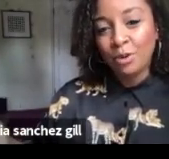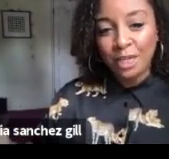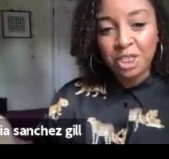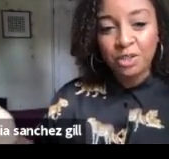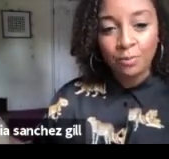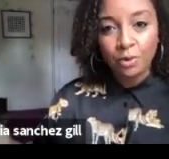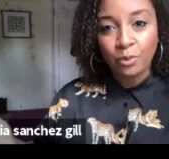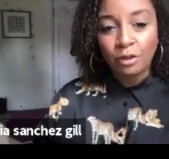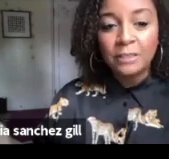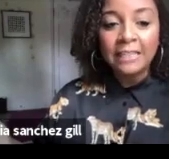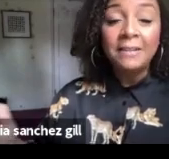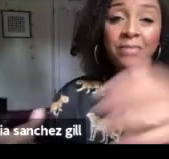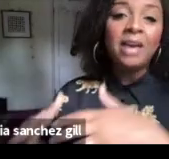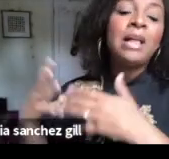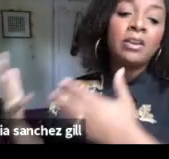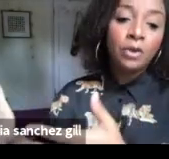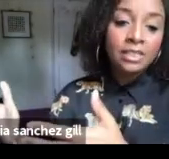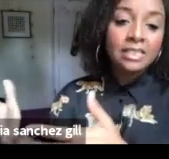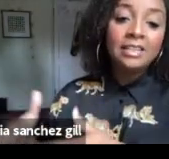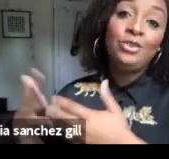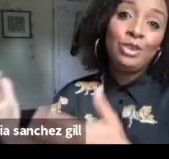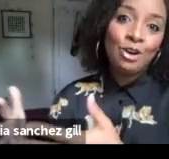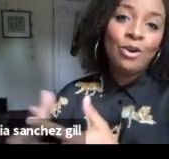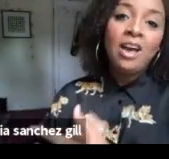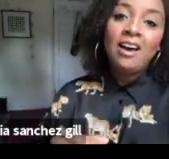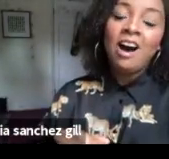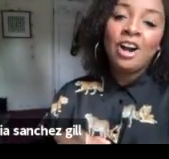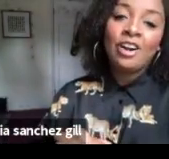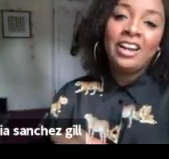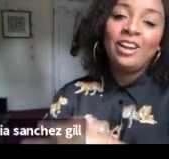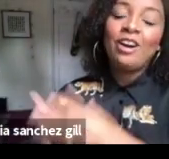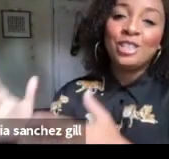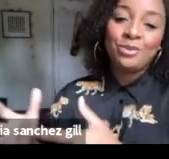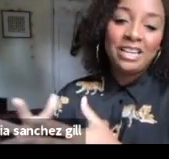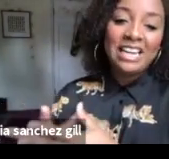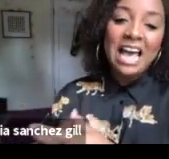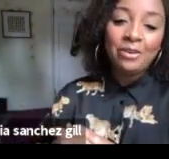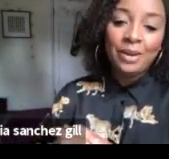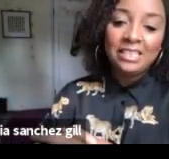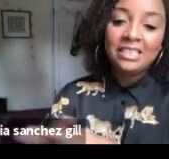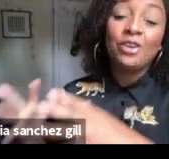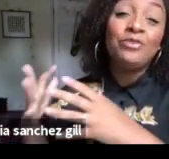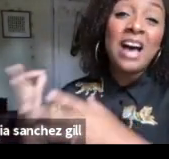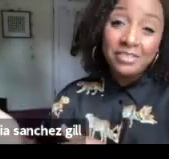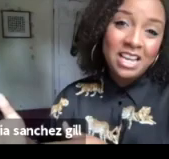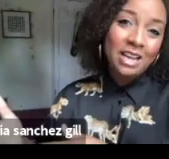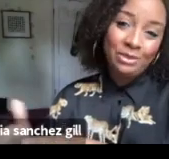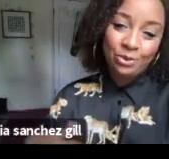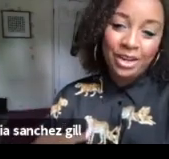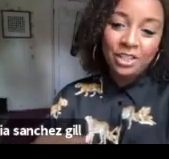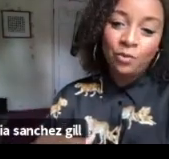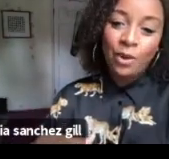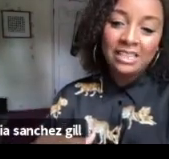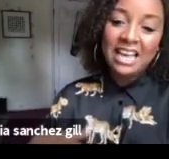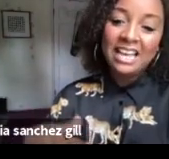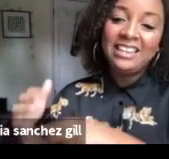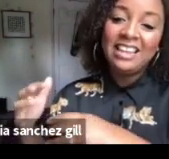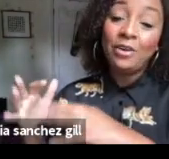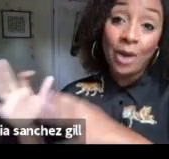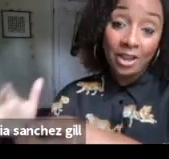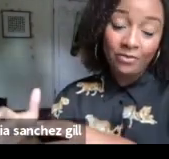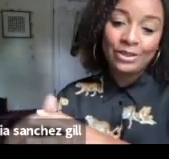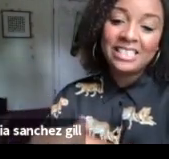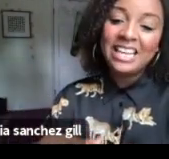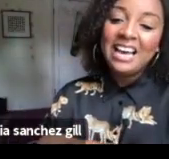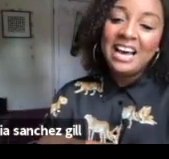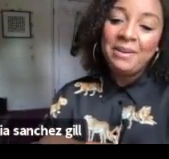on probation or parole. And Black folks, as you know, are incarcerated at rates that are 5 times the rates of whites and